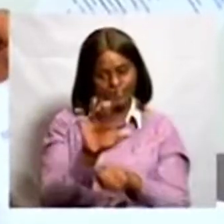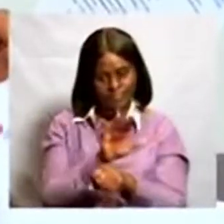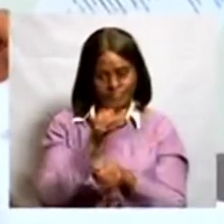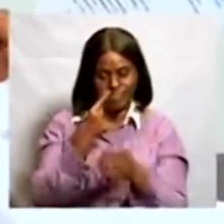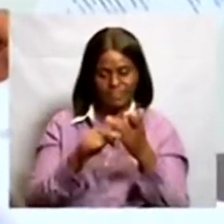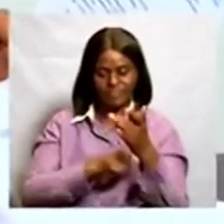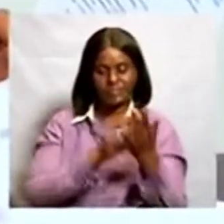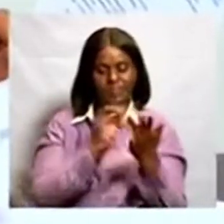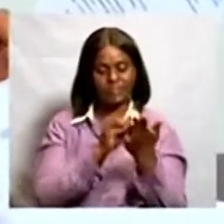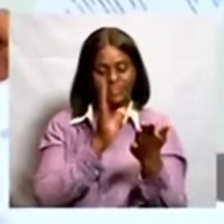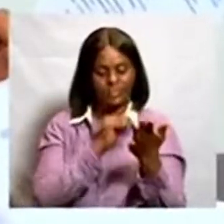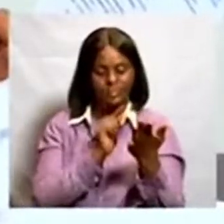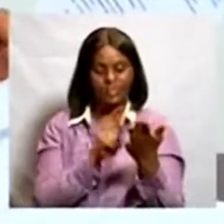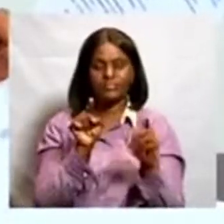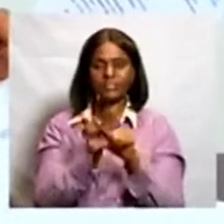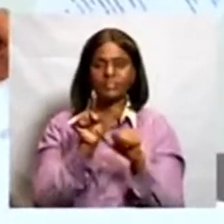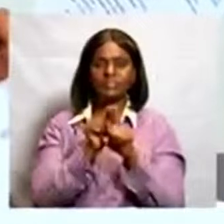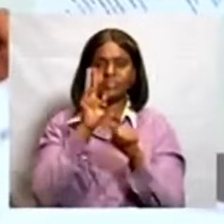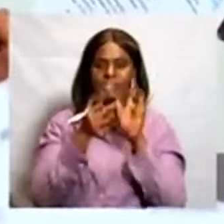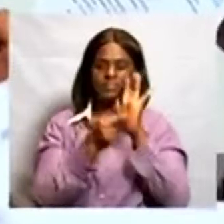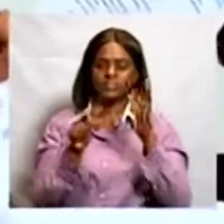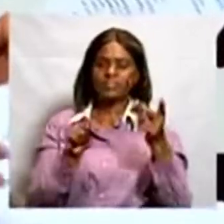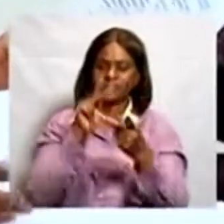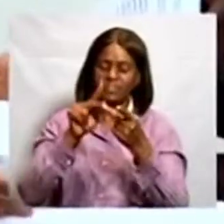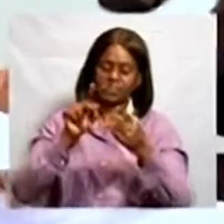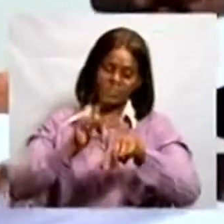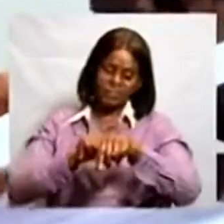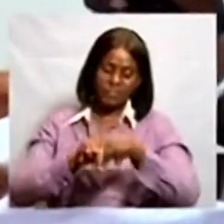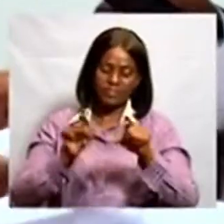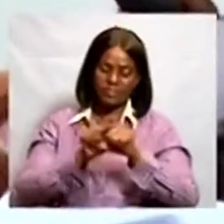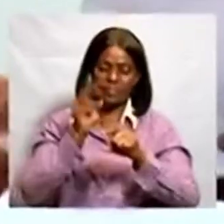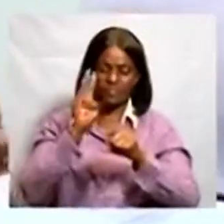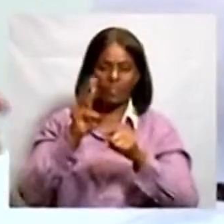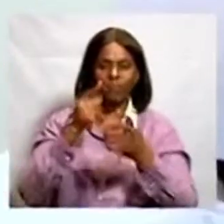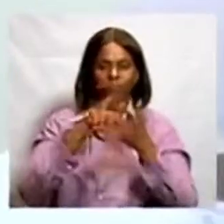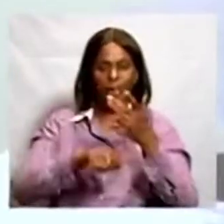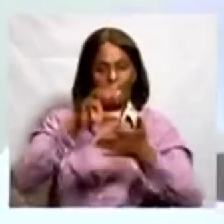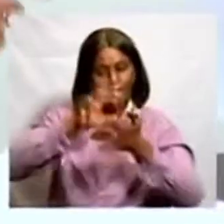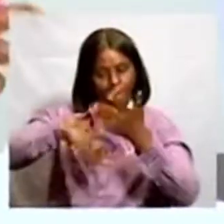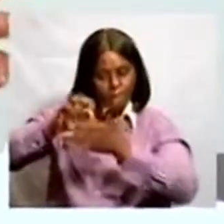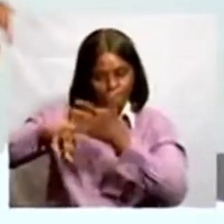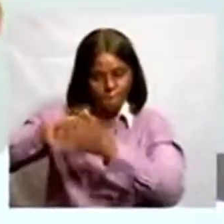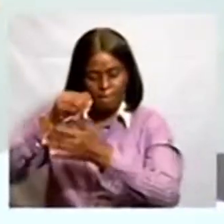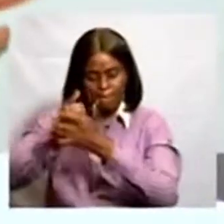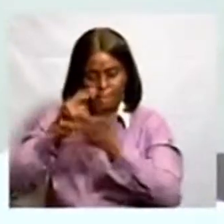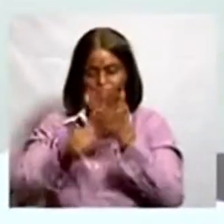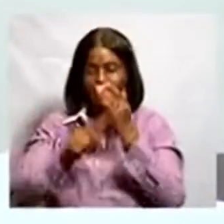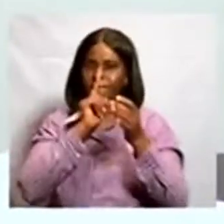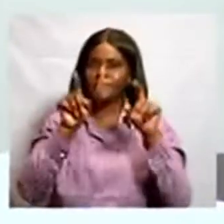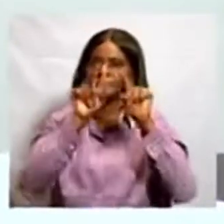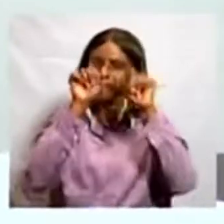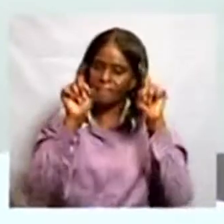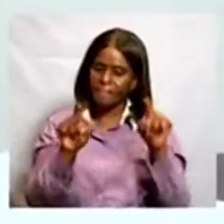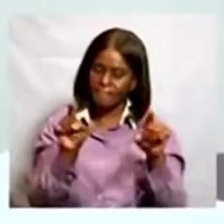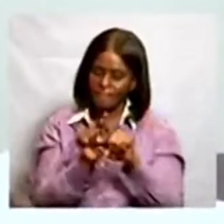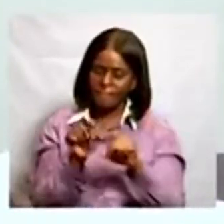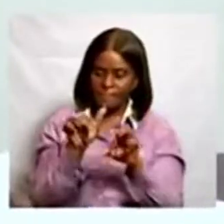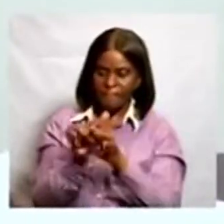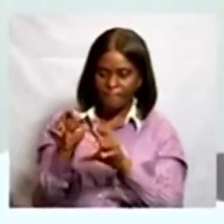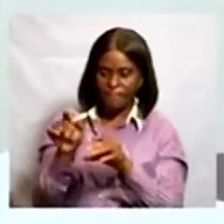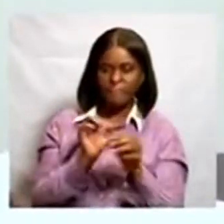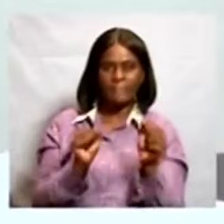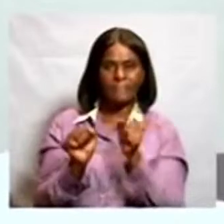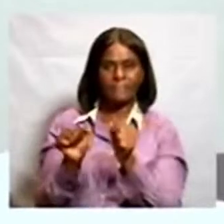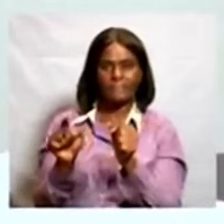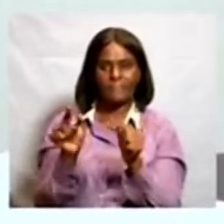put in there. It will show the exact time and it will download the actual certificate as it is sitting on our